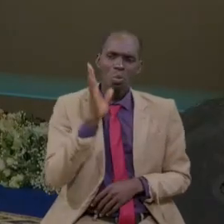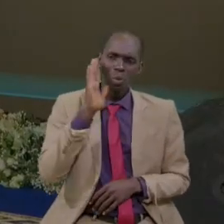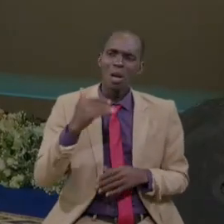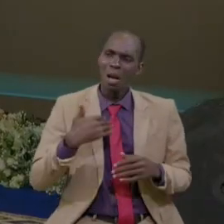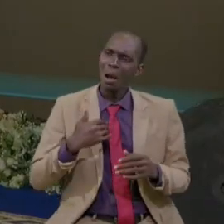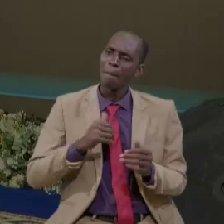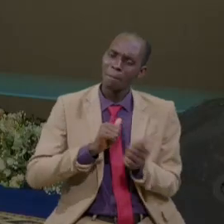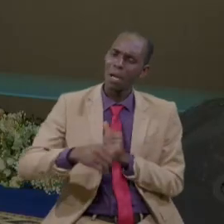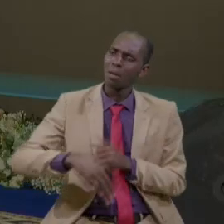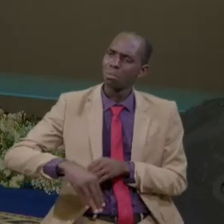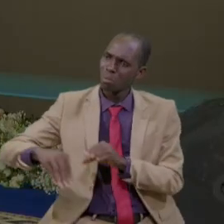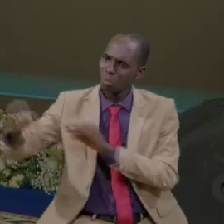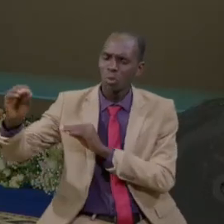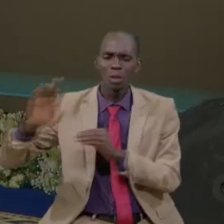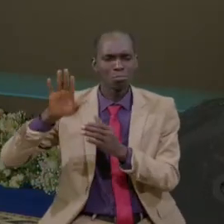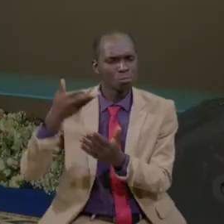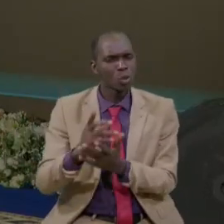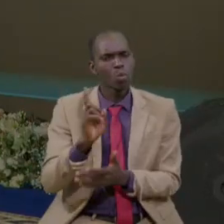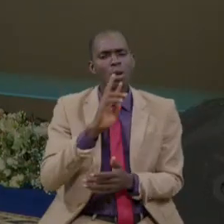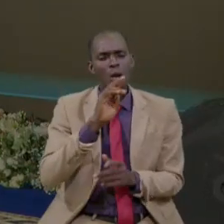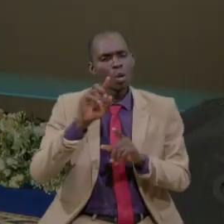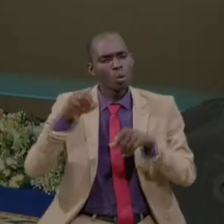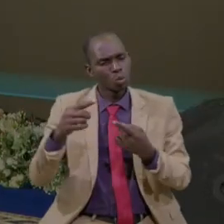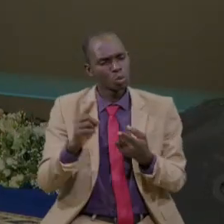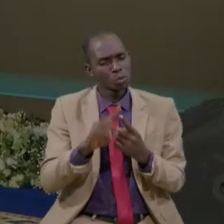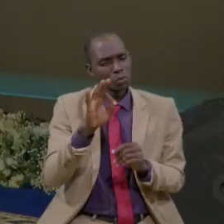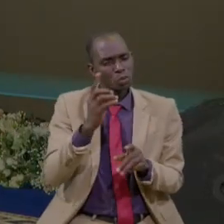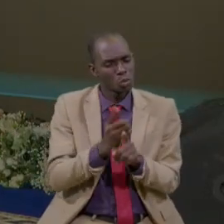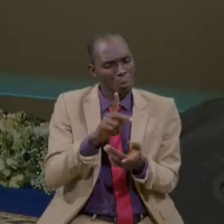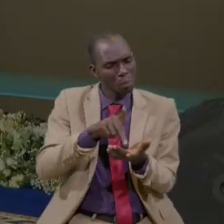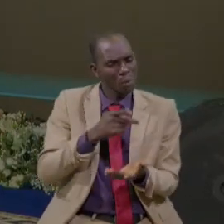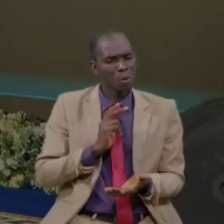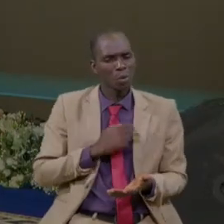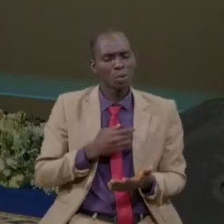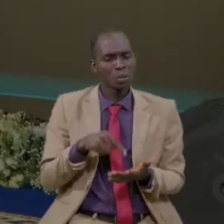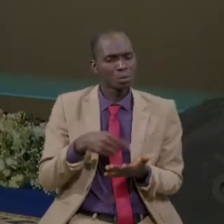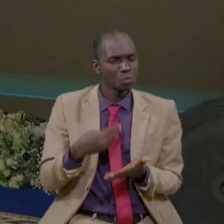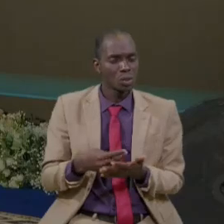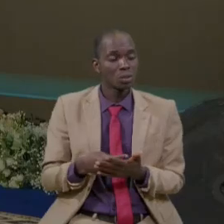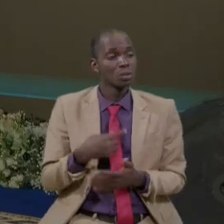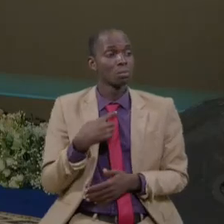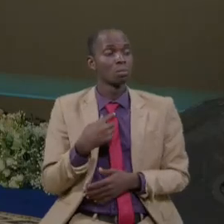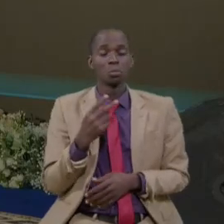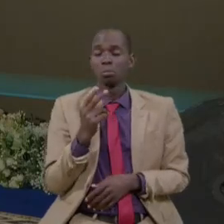to your destination now if you just give us this amount. He said, no, I don't do that.